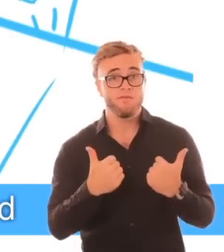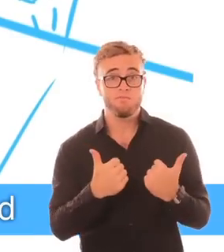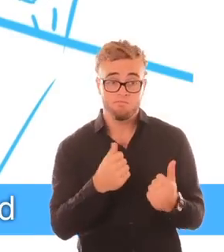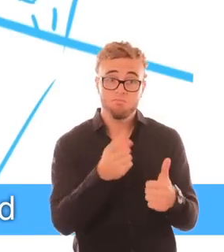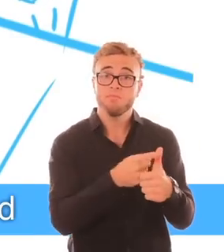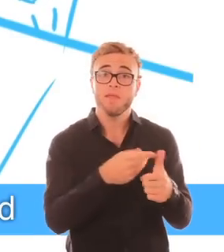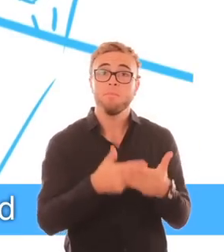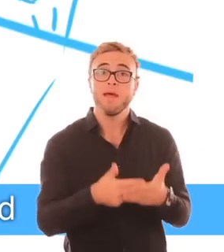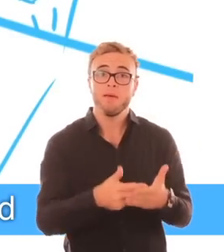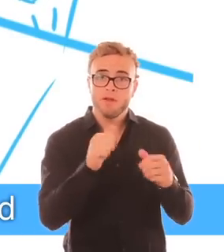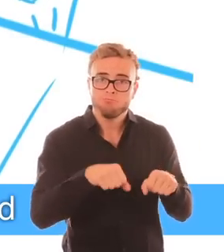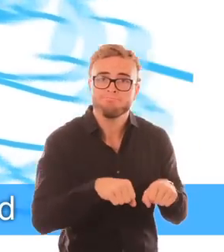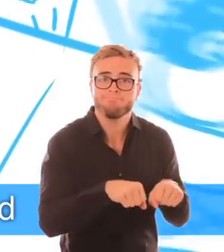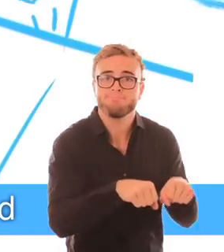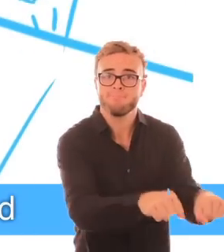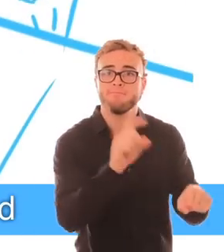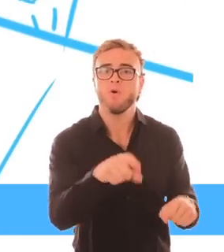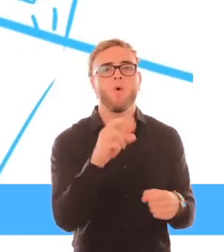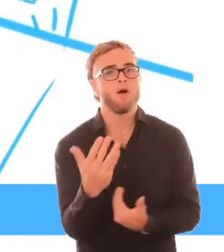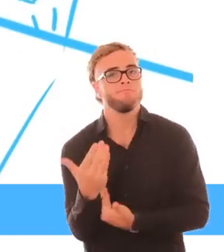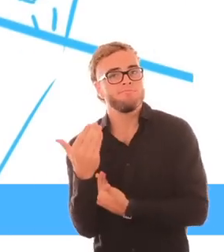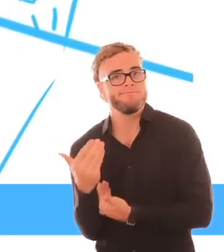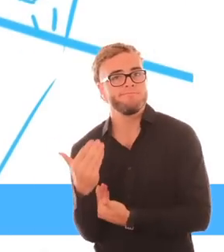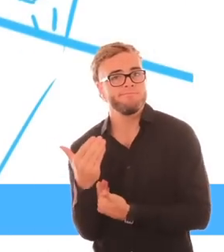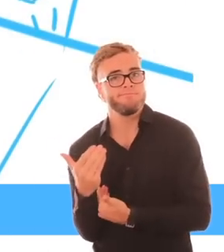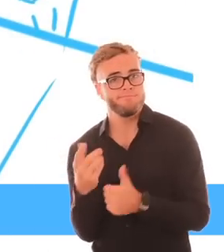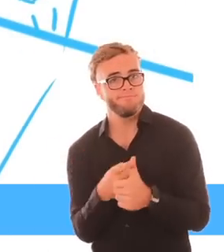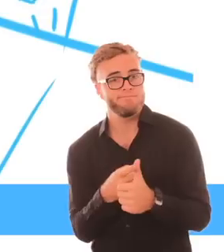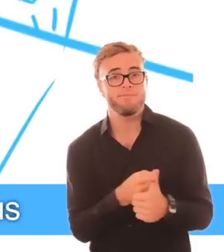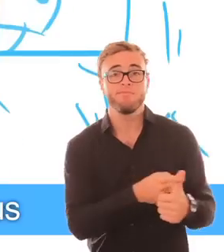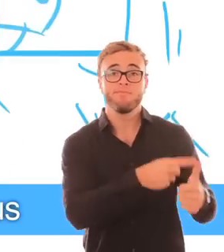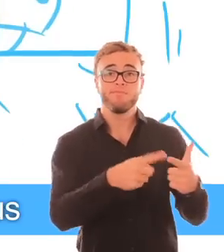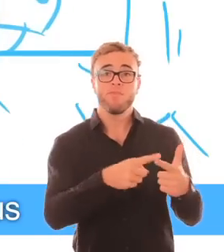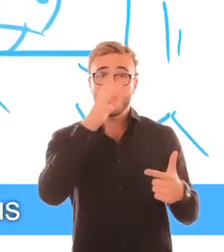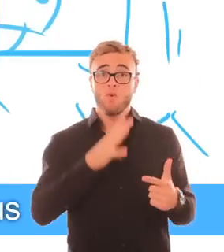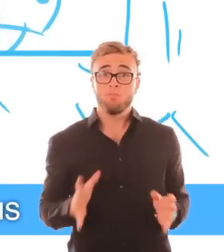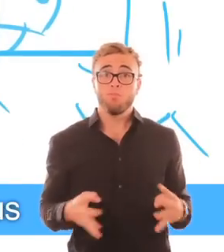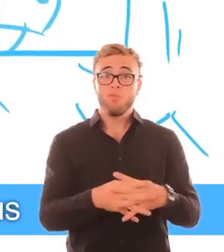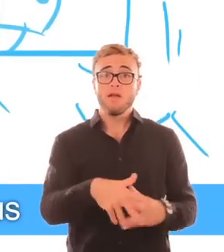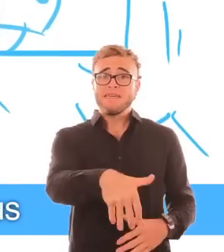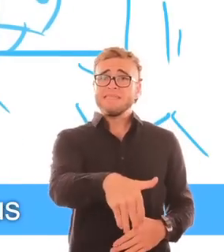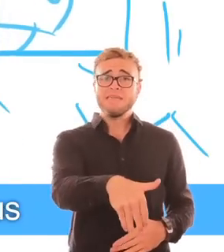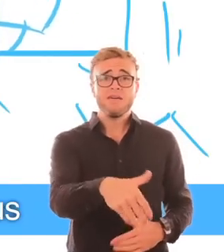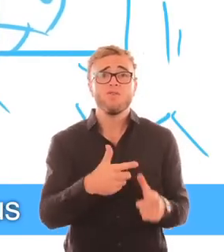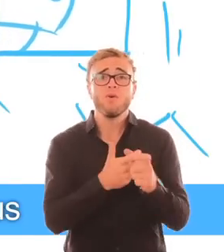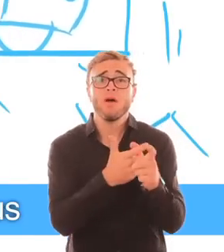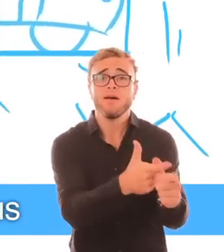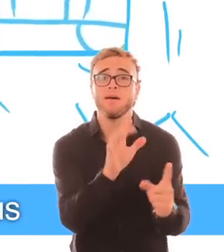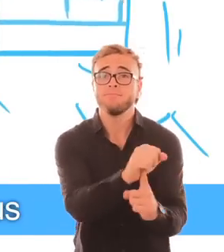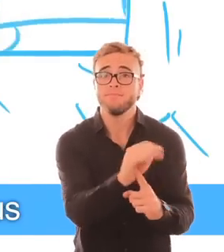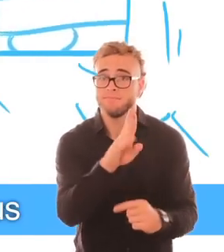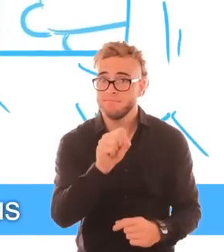in a pram to be able to move around. A series of cartoons, pushing pram down slope. A woman in late pregnancy trying to catch a